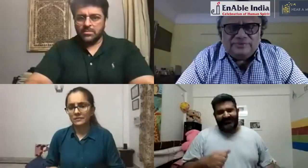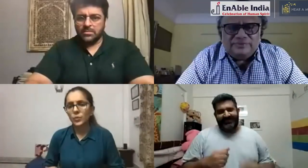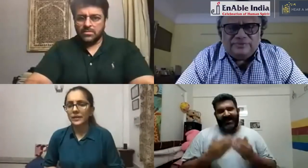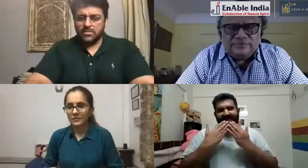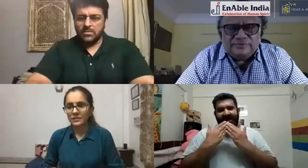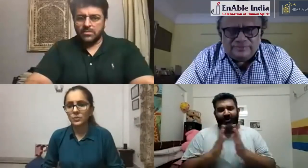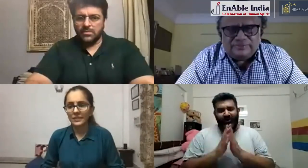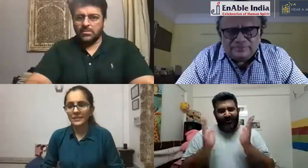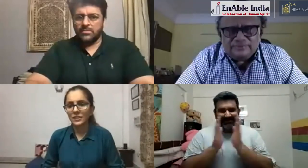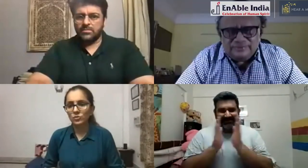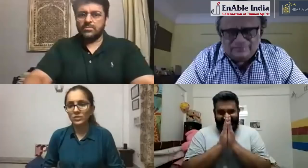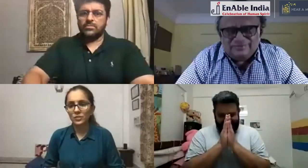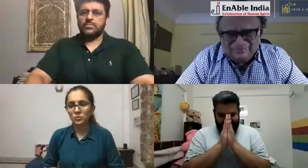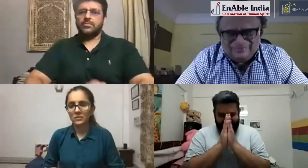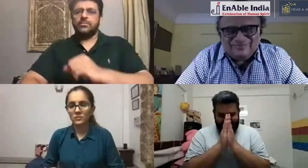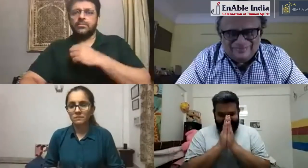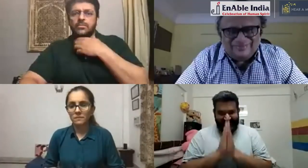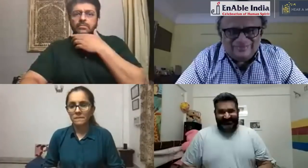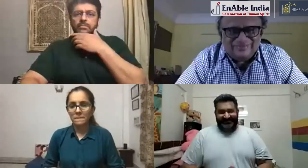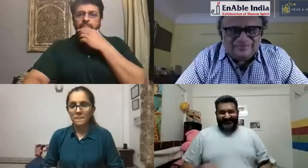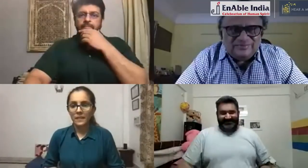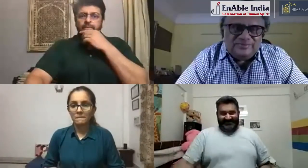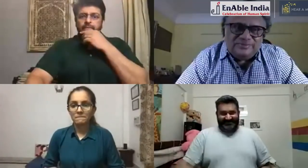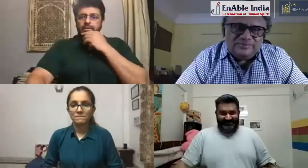Okay, okay, okay. Thank you. Thank you so much.